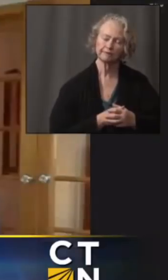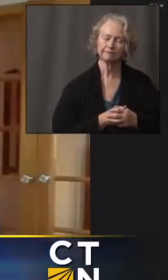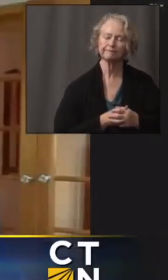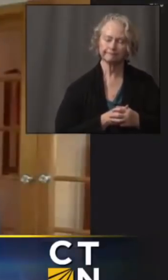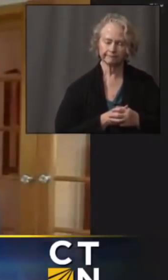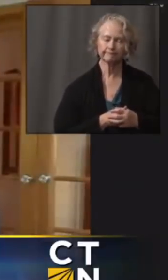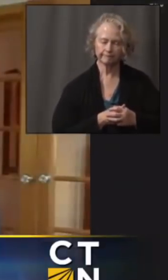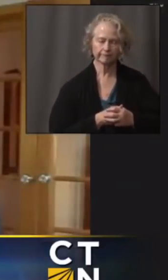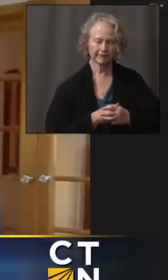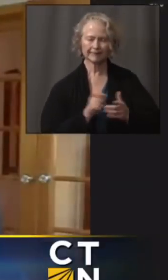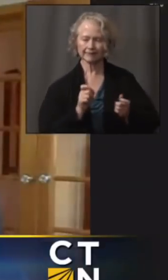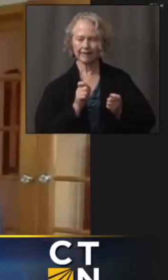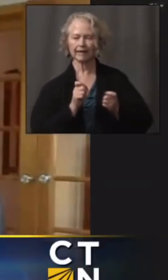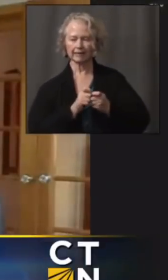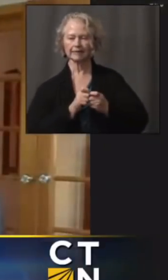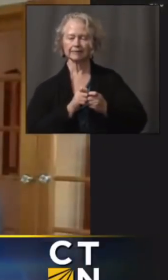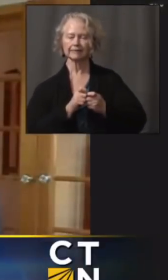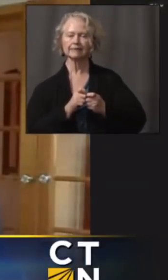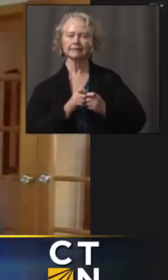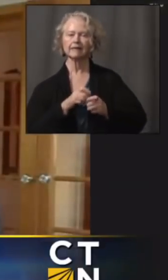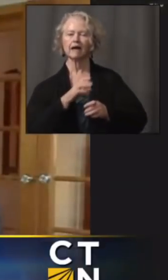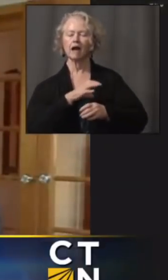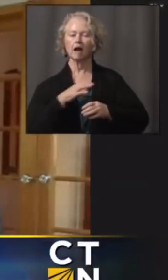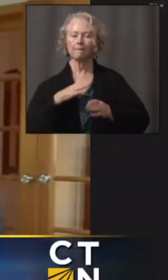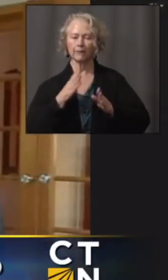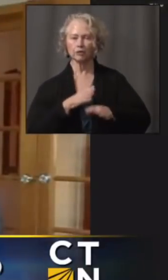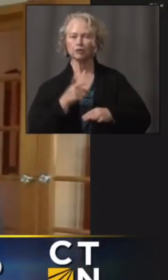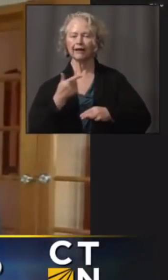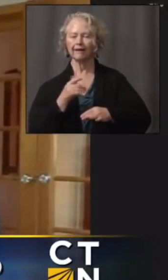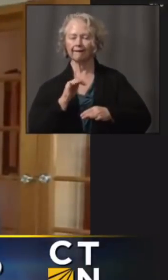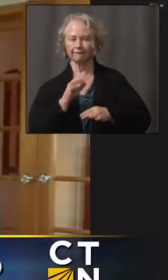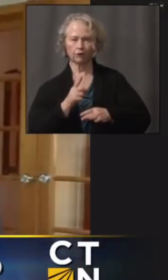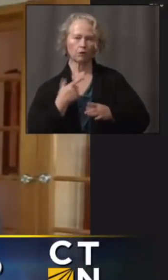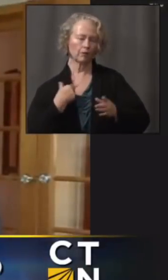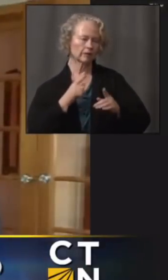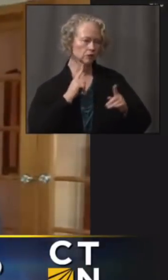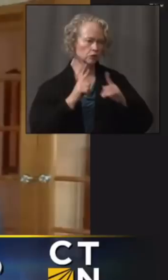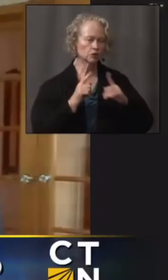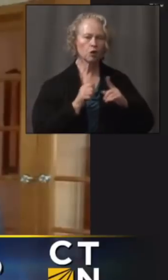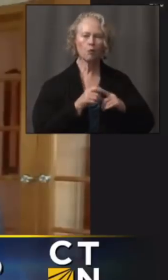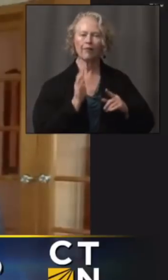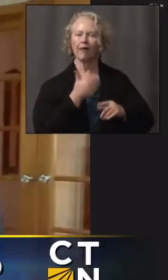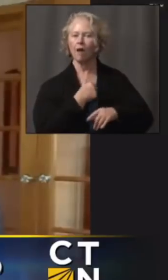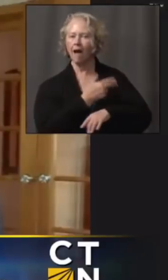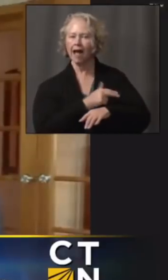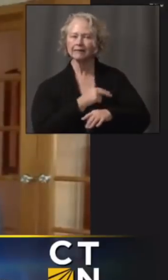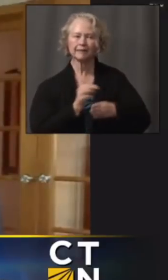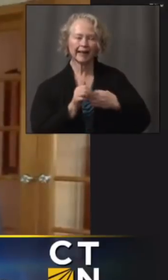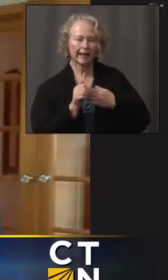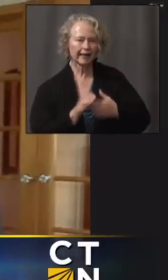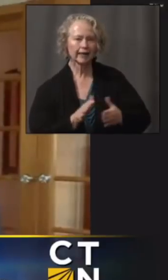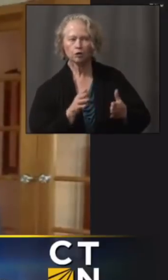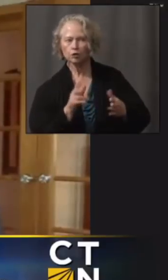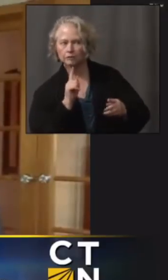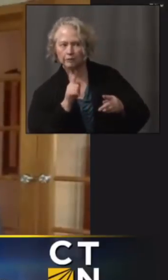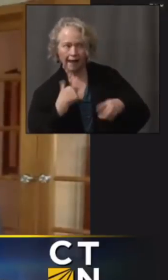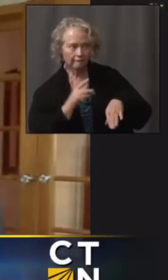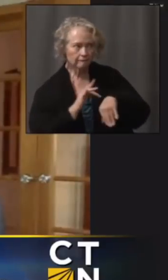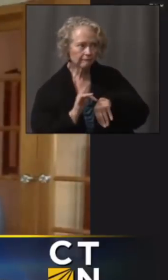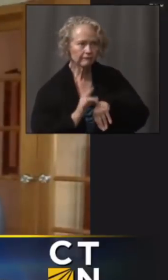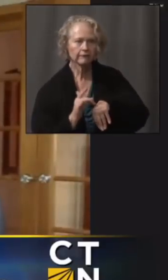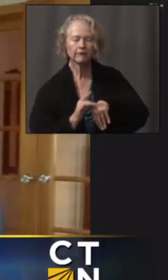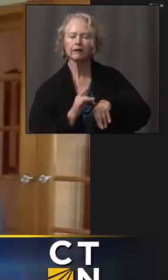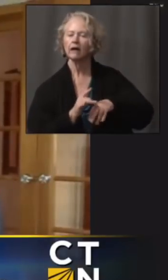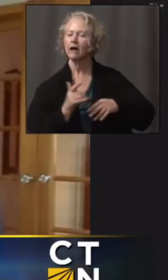exactly right, Governor. Commissioner Gifford and I are in regular conversation with the hospital leaders about their capacity. We are